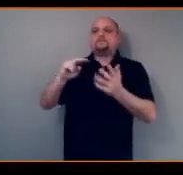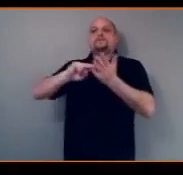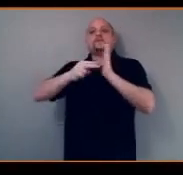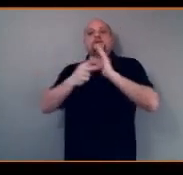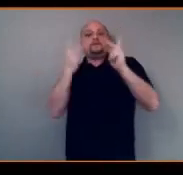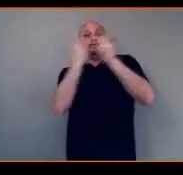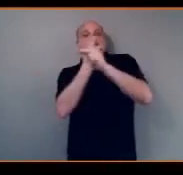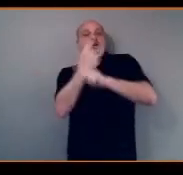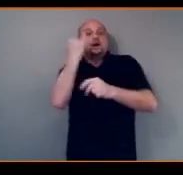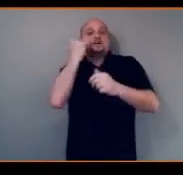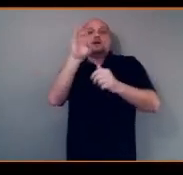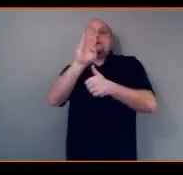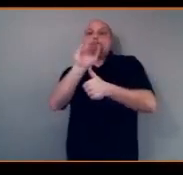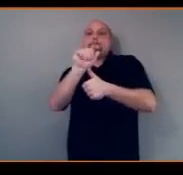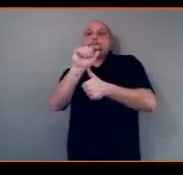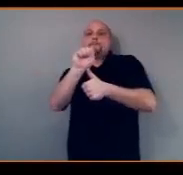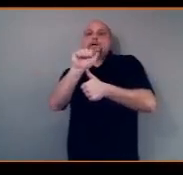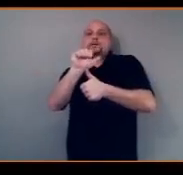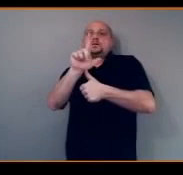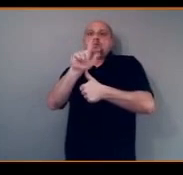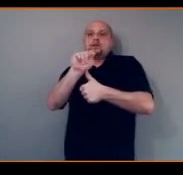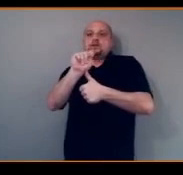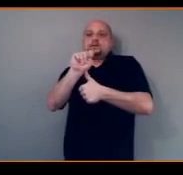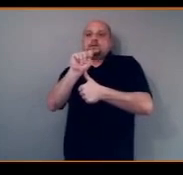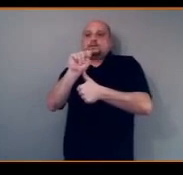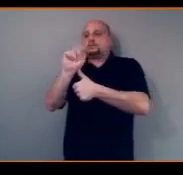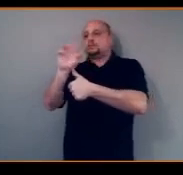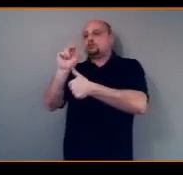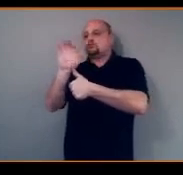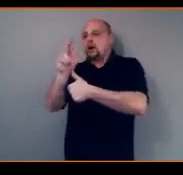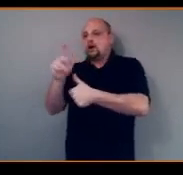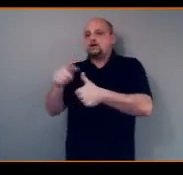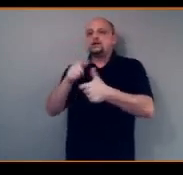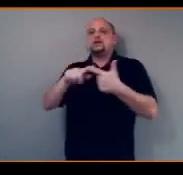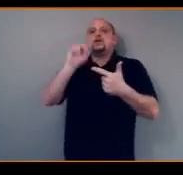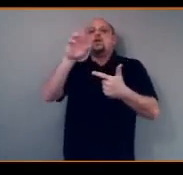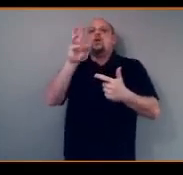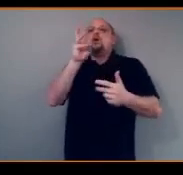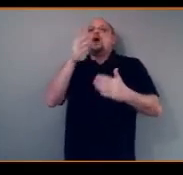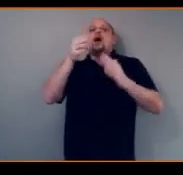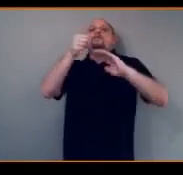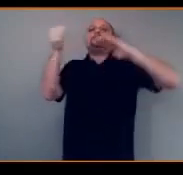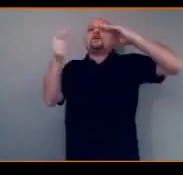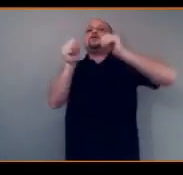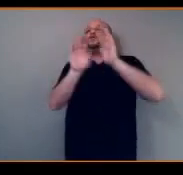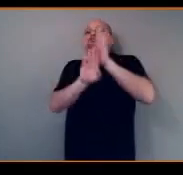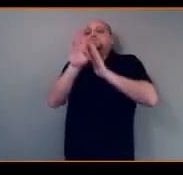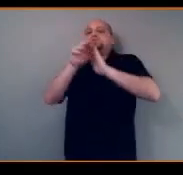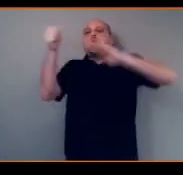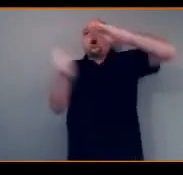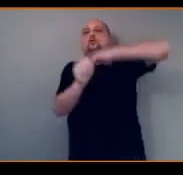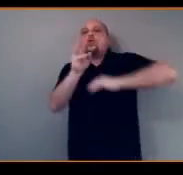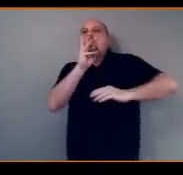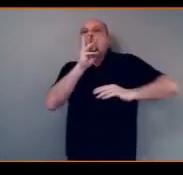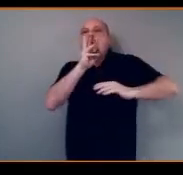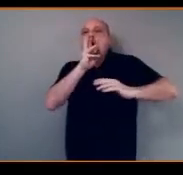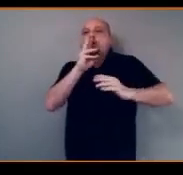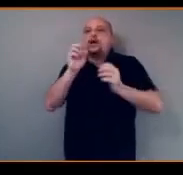a basalt that maybe has basaltic type minerals, or if it's a sedimentary rock that has different kinds of